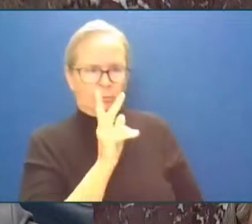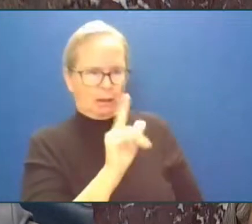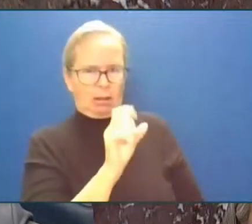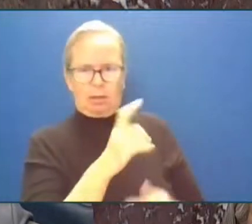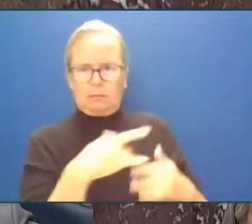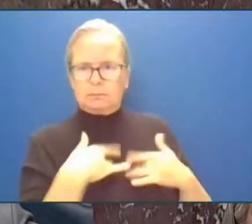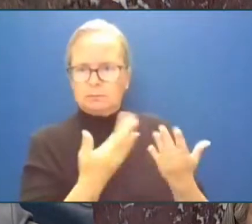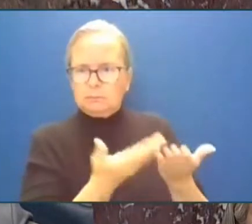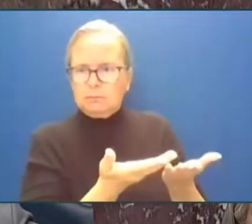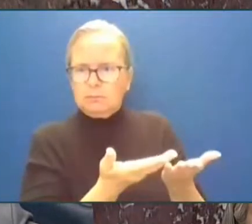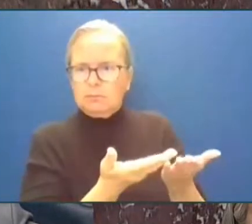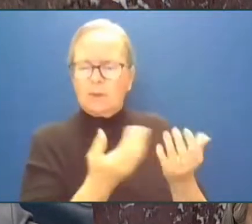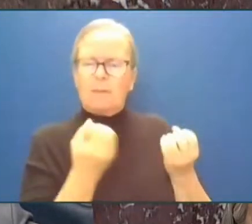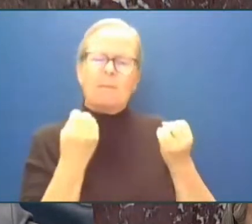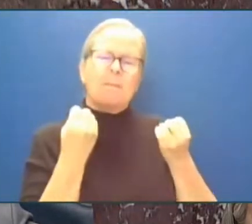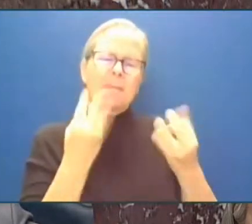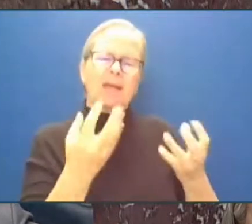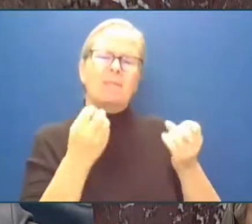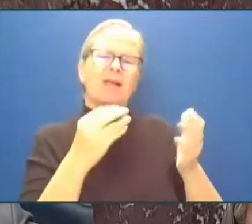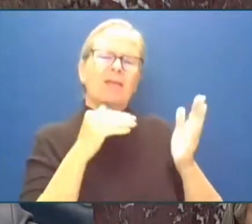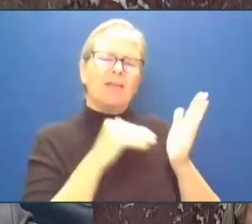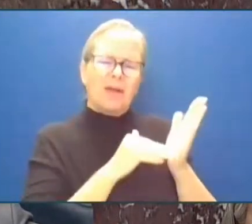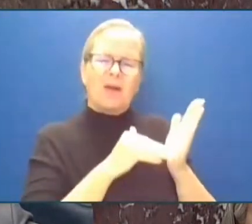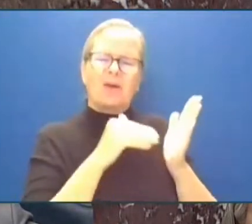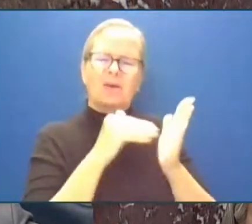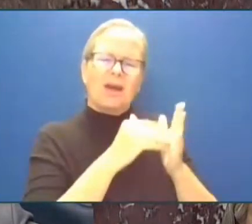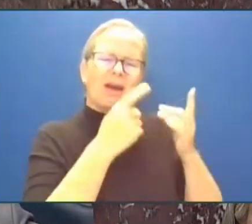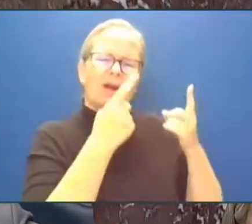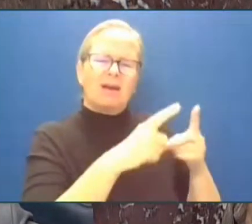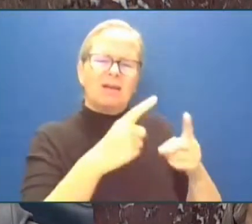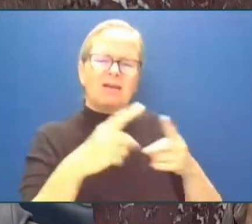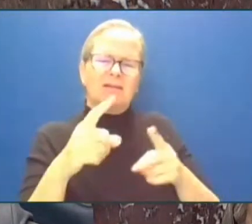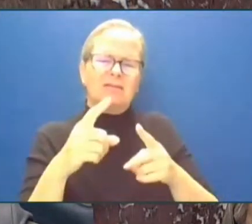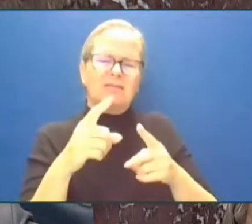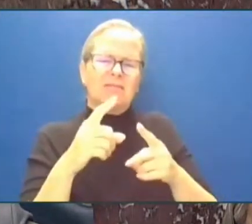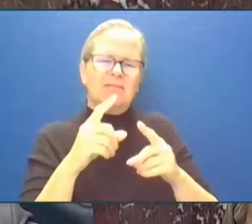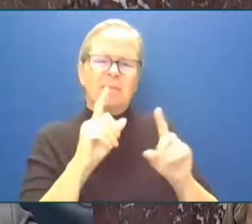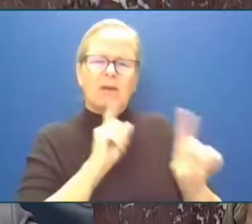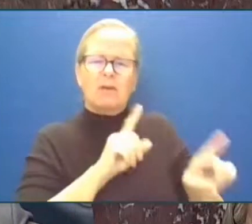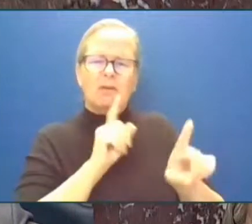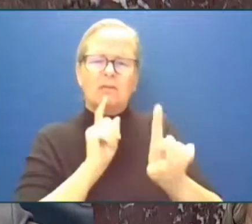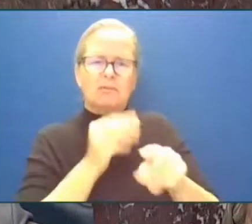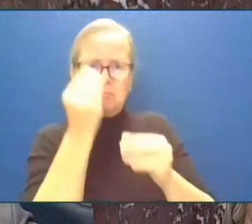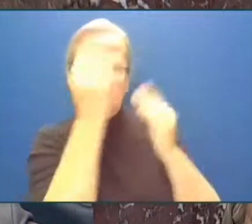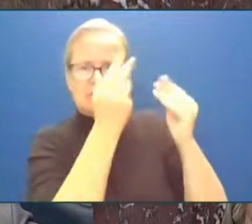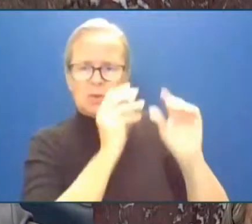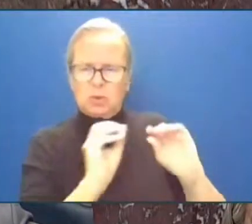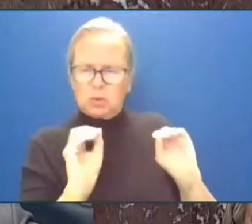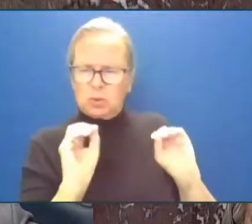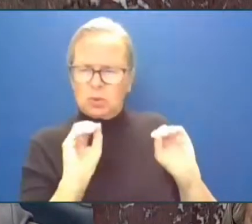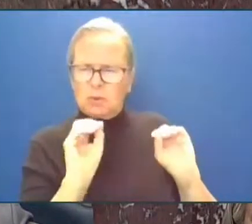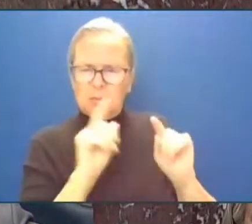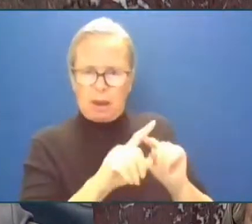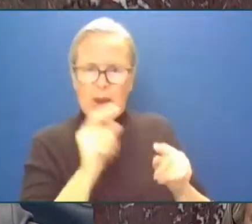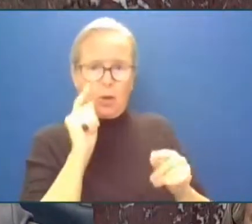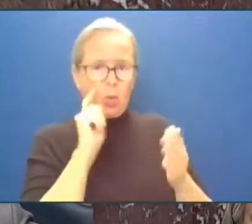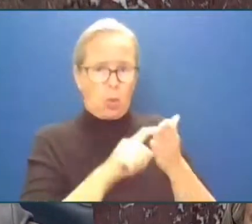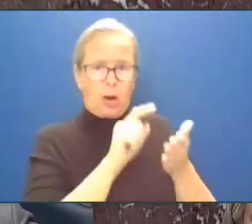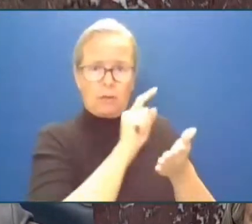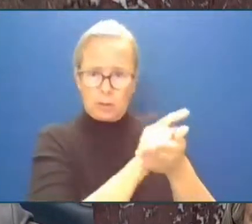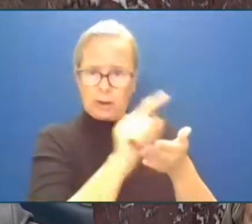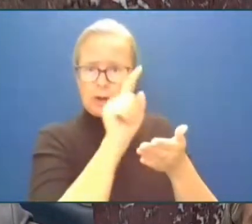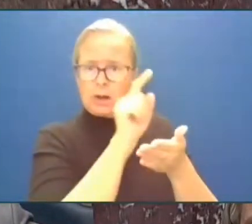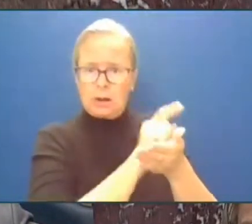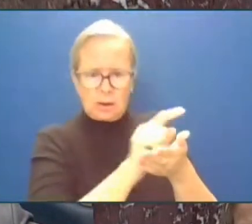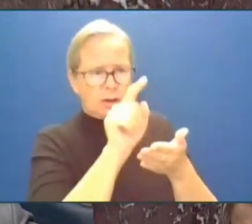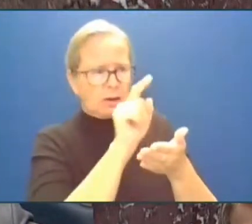go unreported every week in this province. This is what the probation officer said on